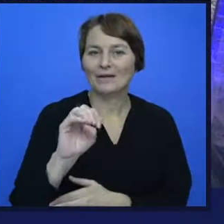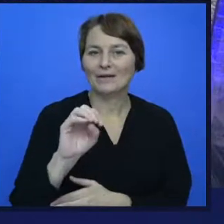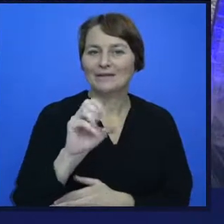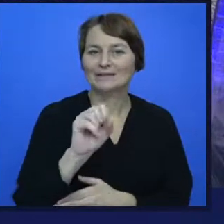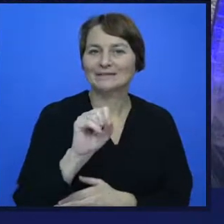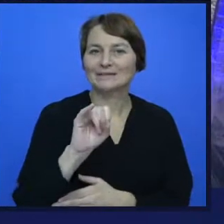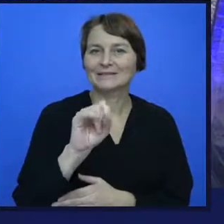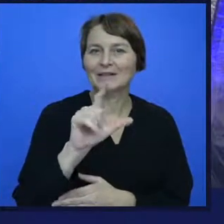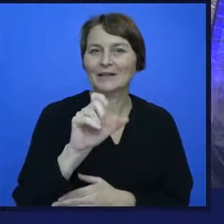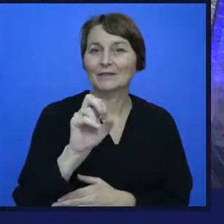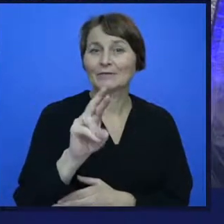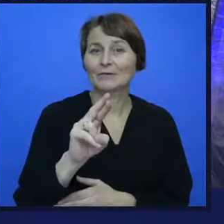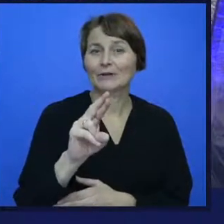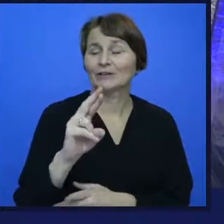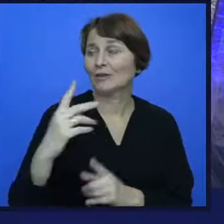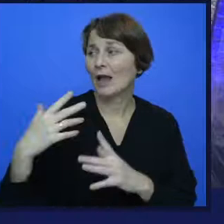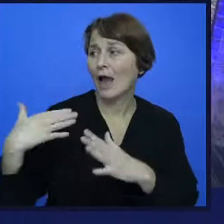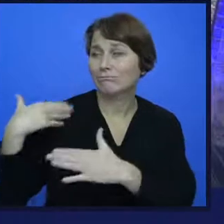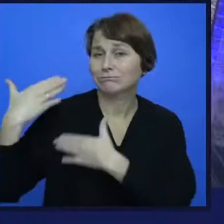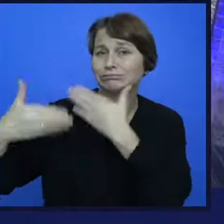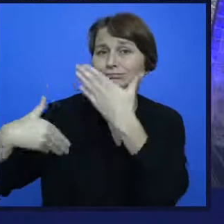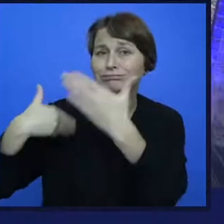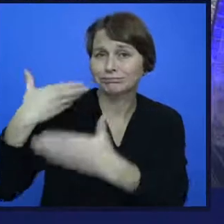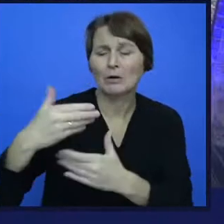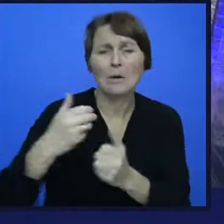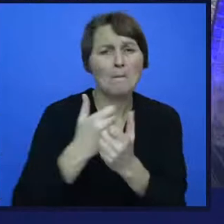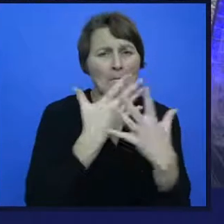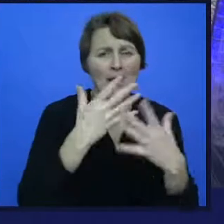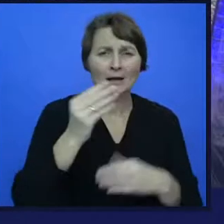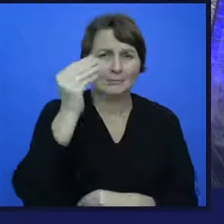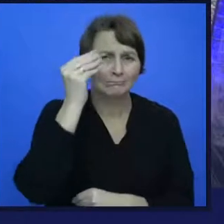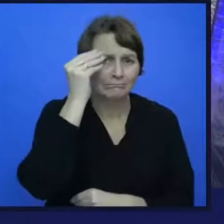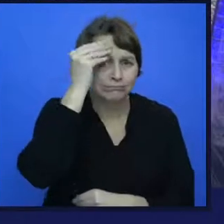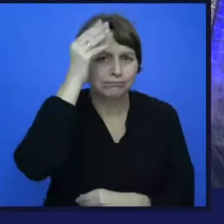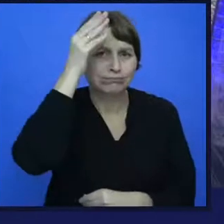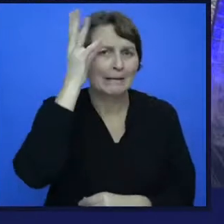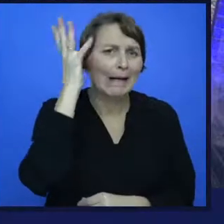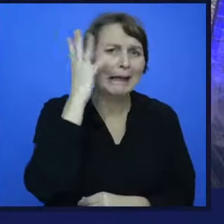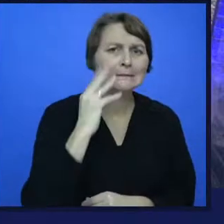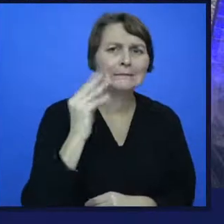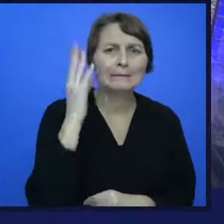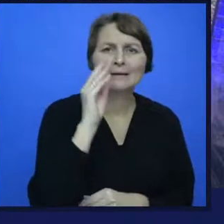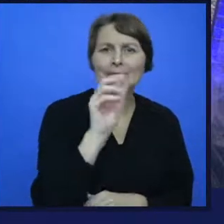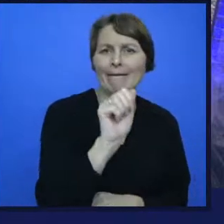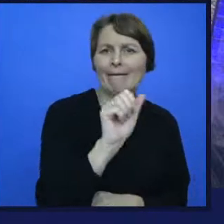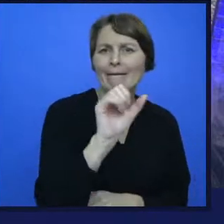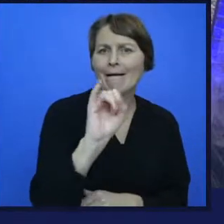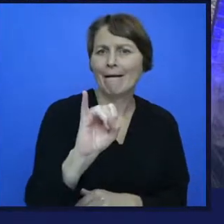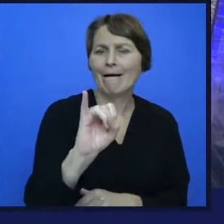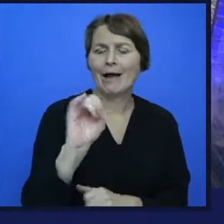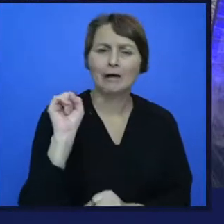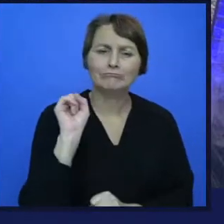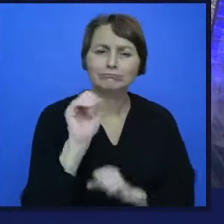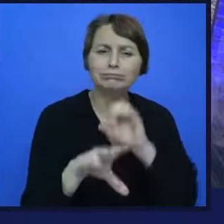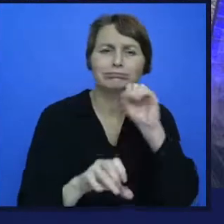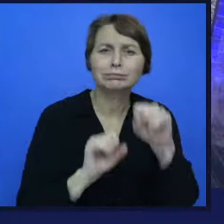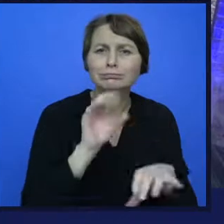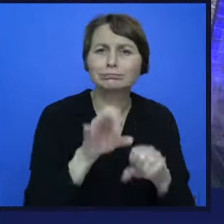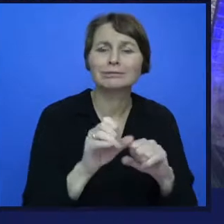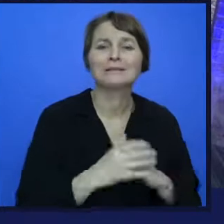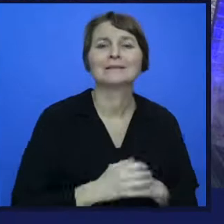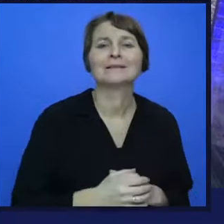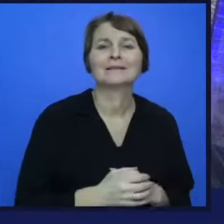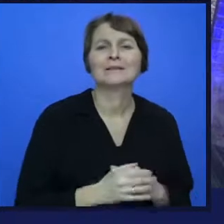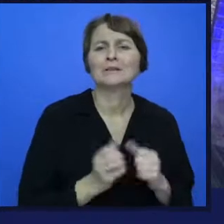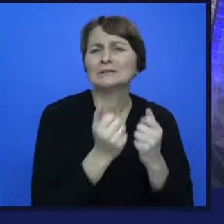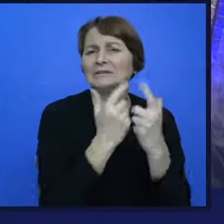of contributions to the AI community, and many accolades with Alexa skills,